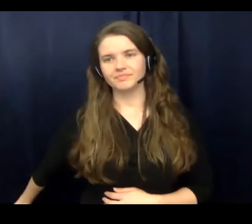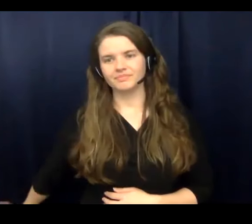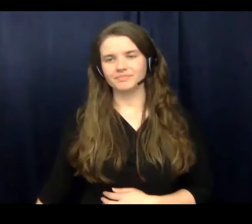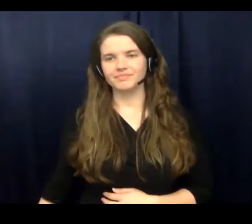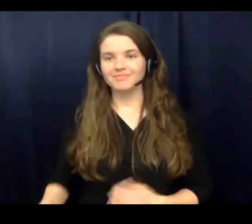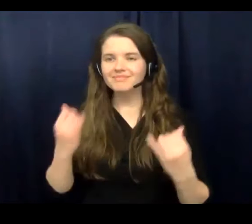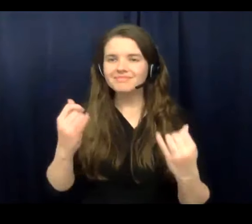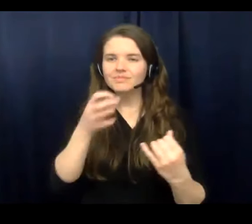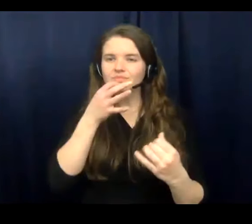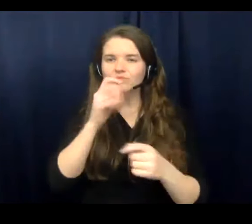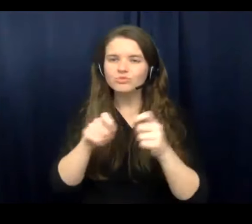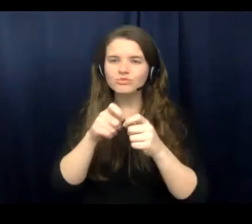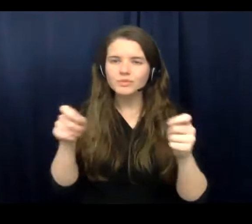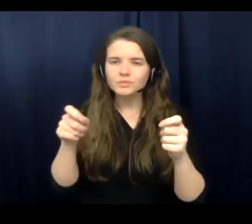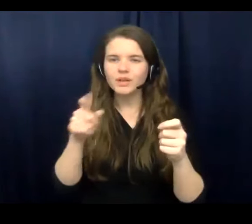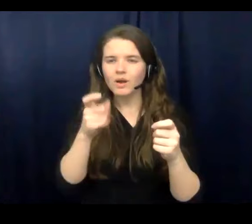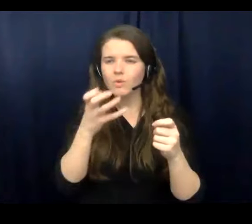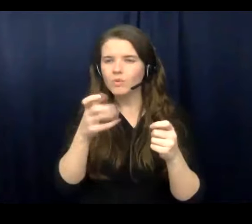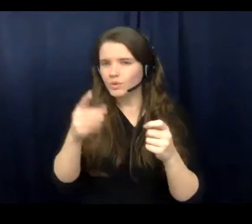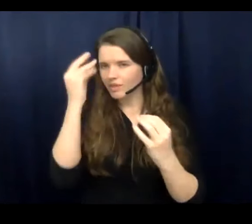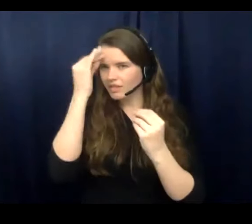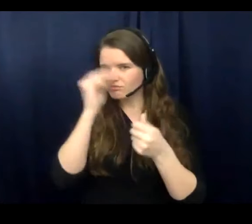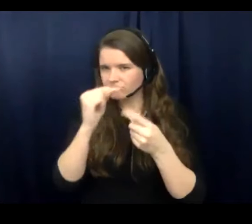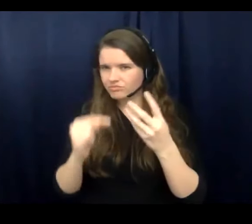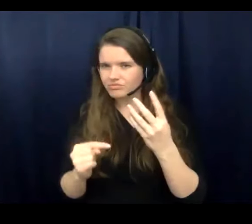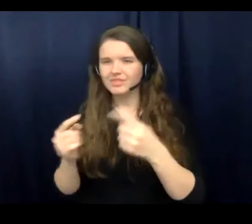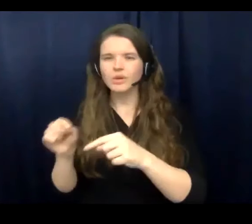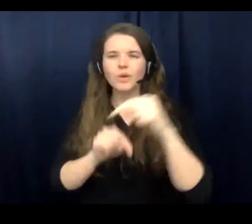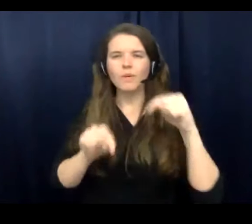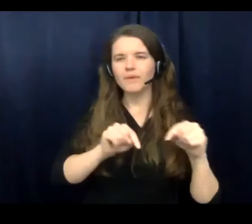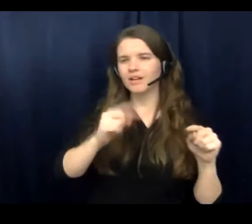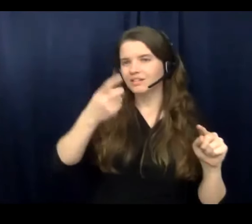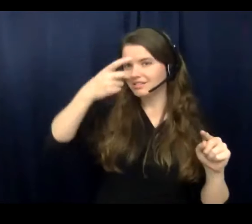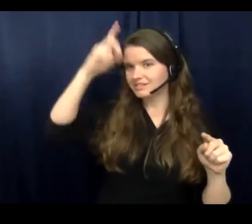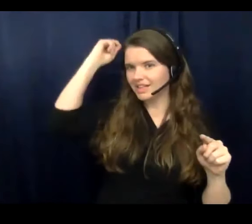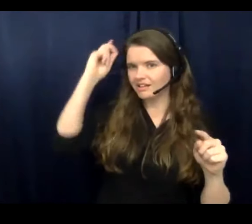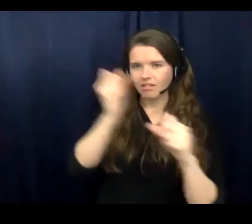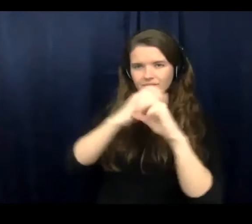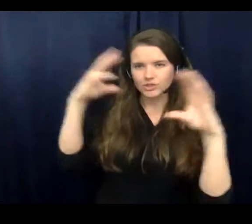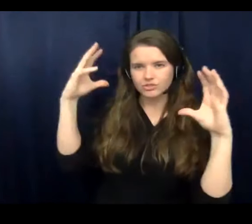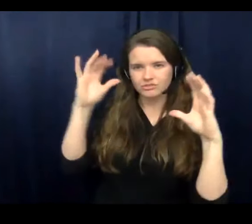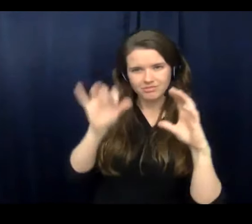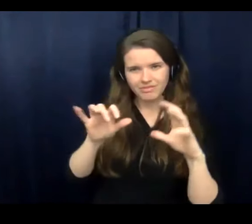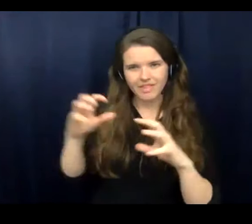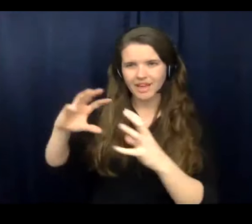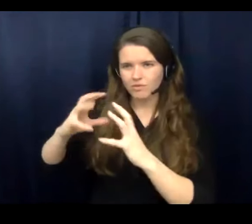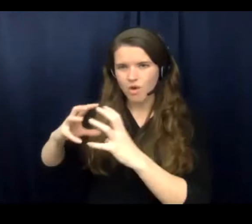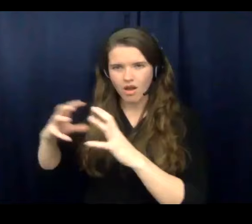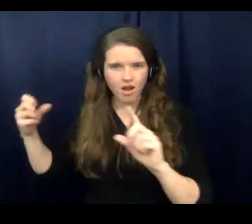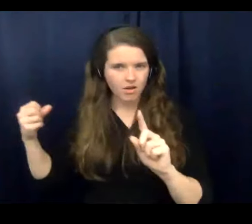I want you to ponder a couple of things. I want to go back to Daniel's vision for just a moment, of that mountain that fills the whole